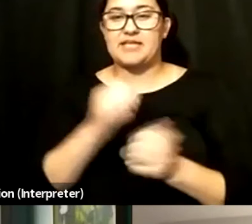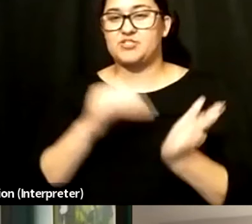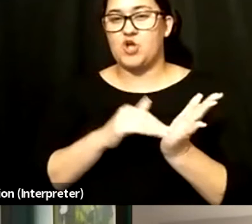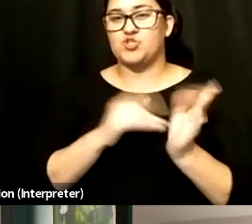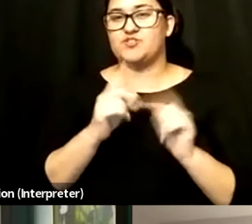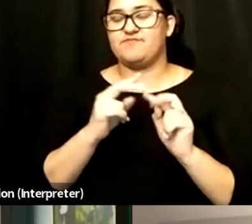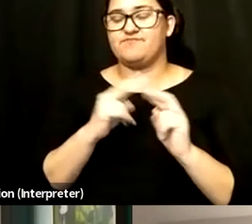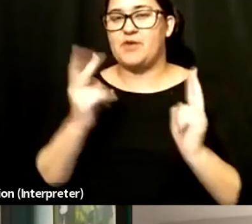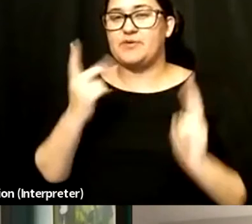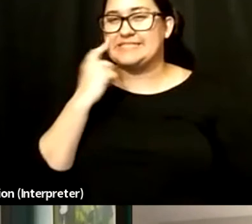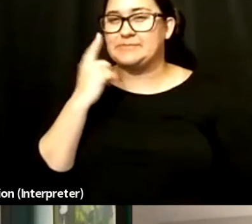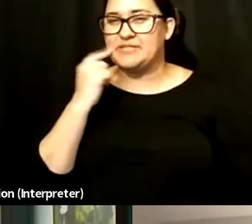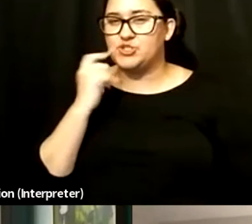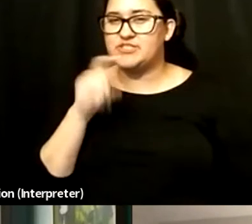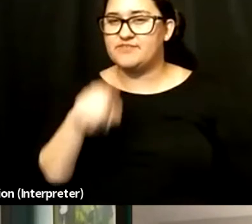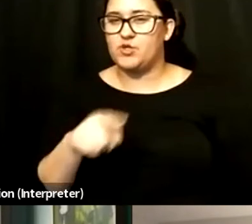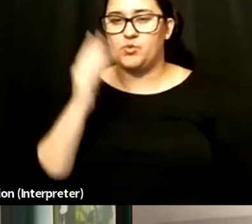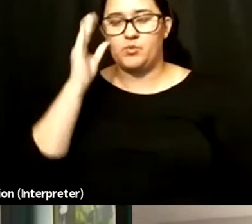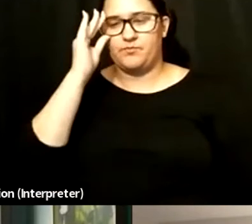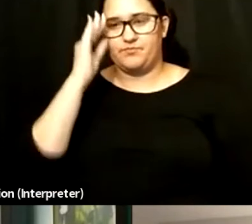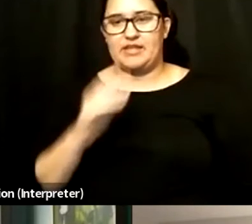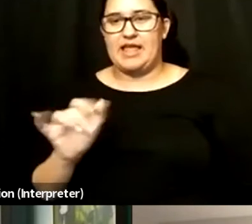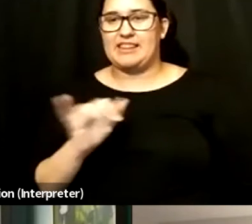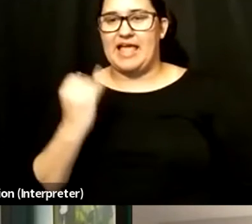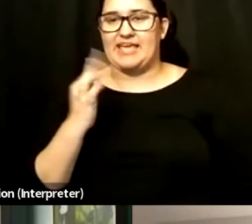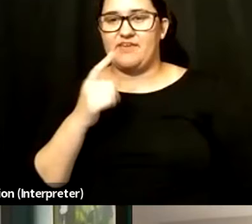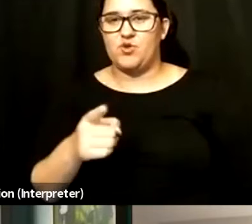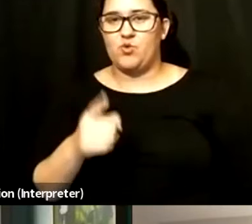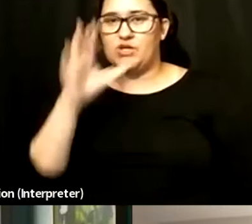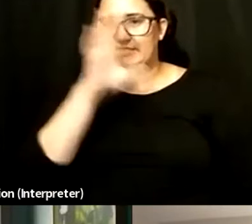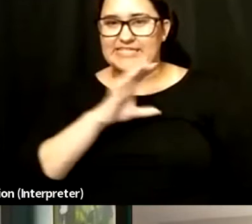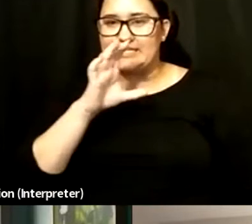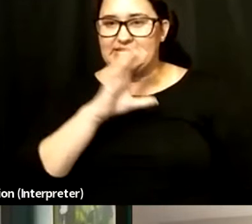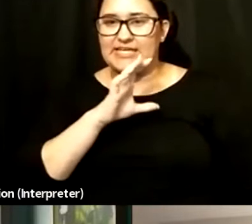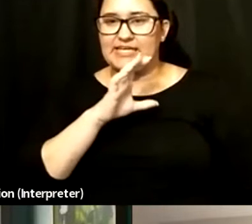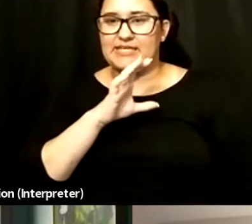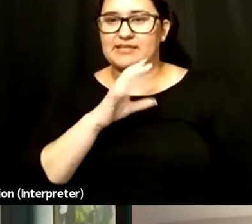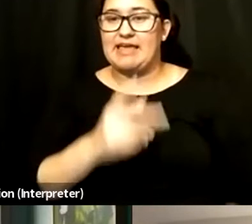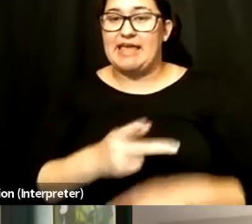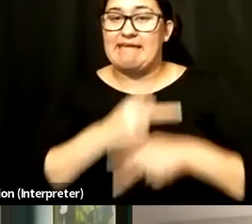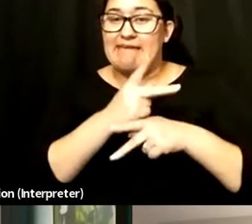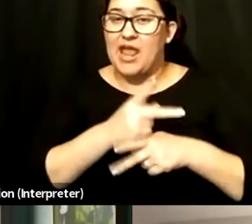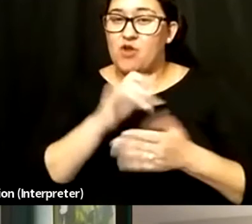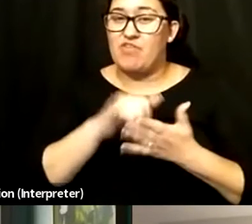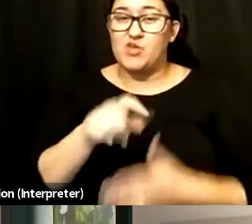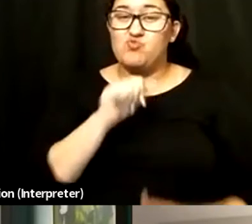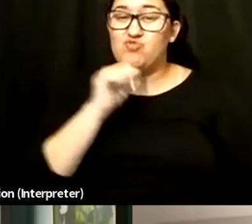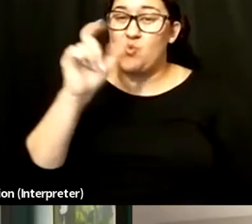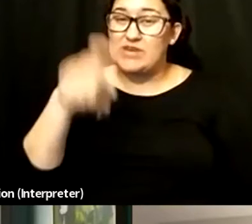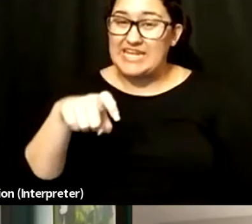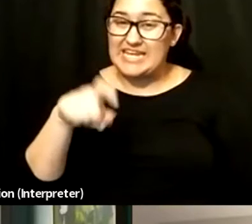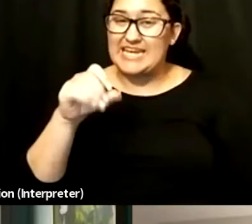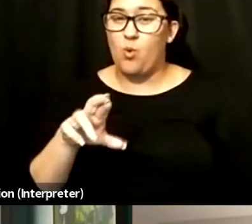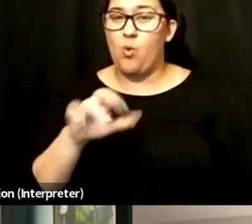suspicious of you, as if you're seeking care that you don't need, or